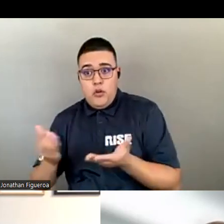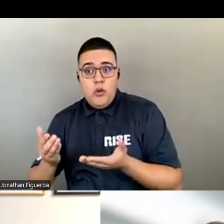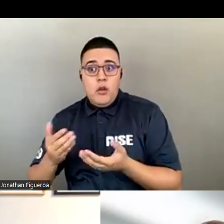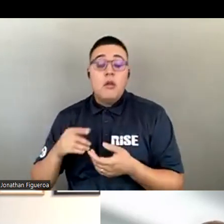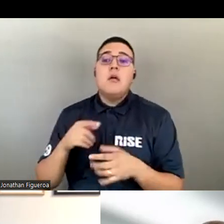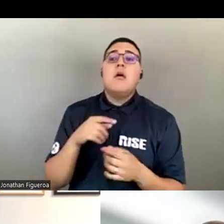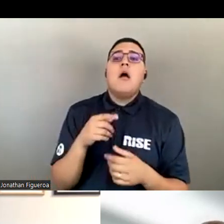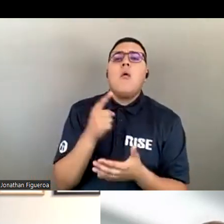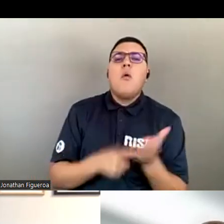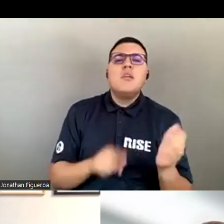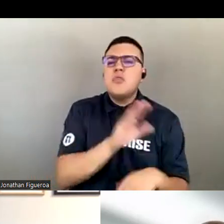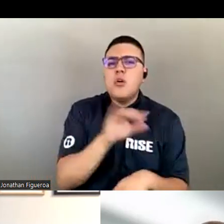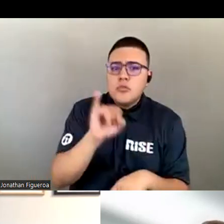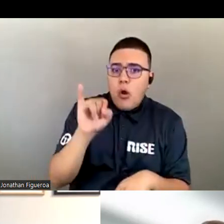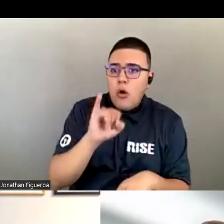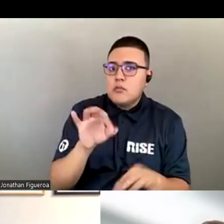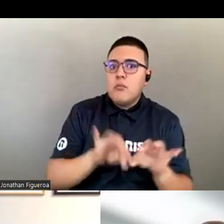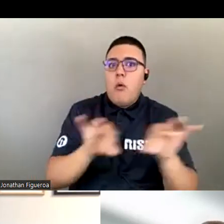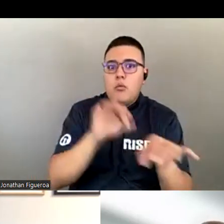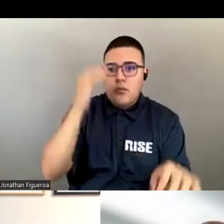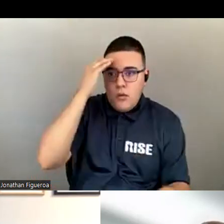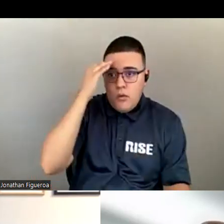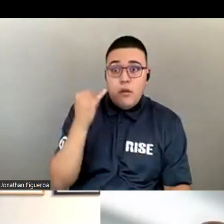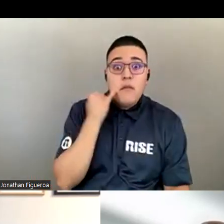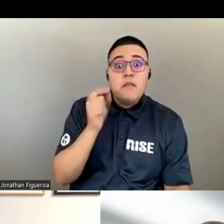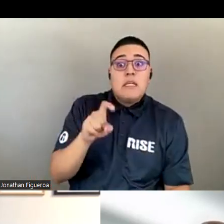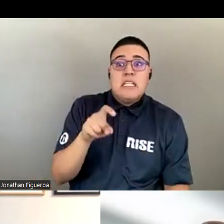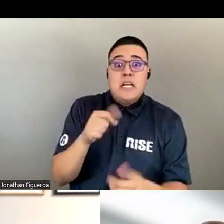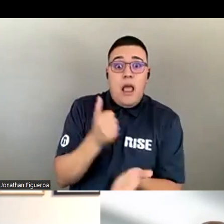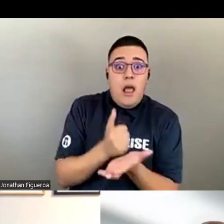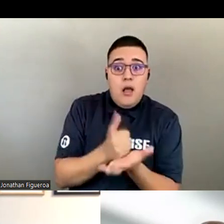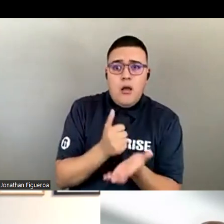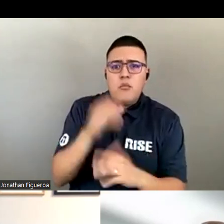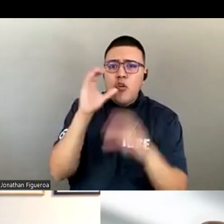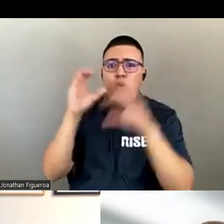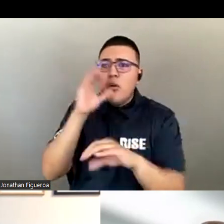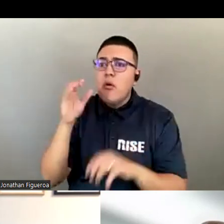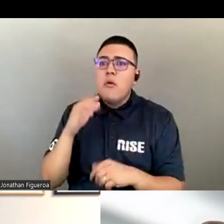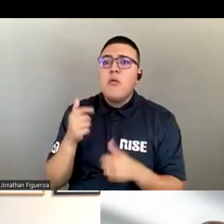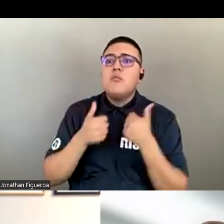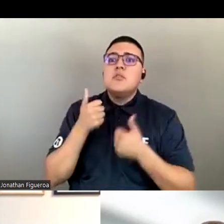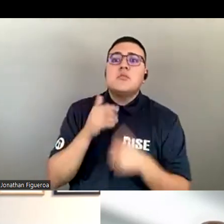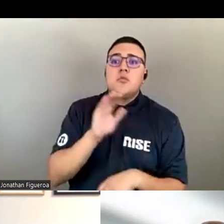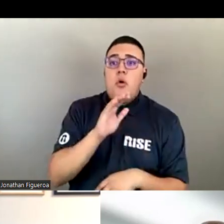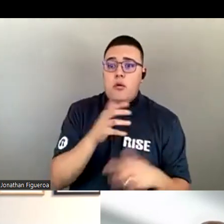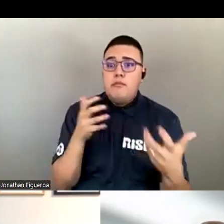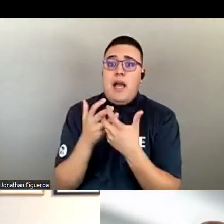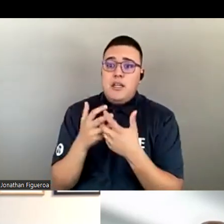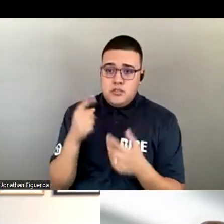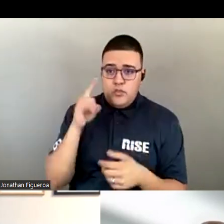pay, and what is their insurance? If you need specific help on that though, feel free to reach out. But if you go